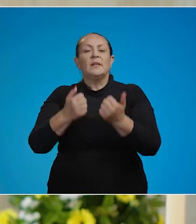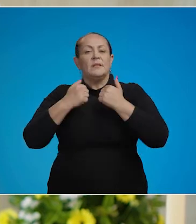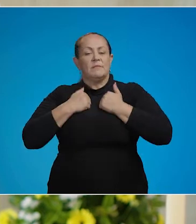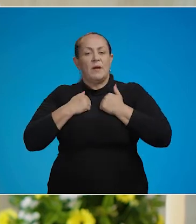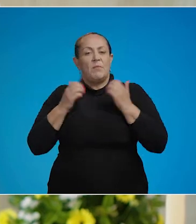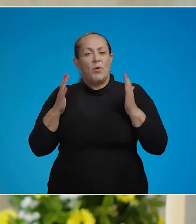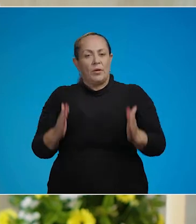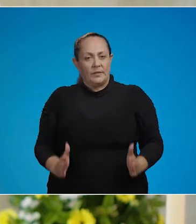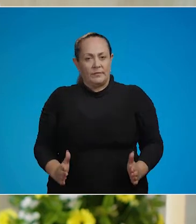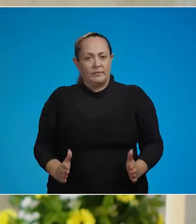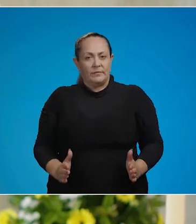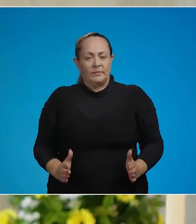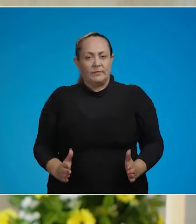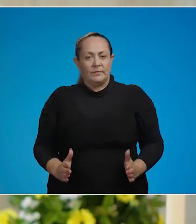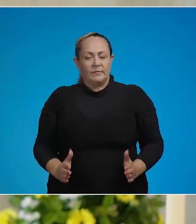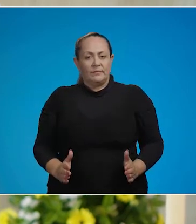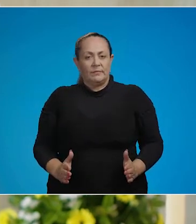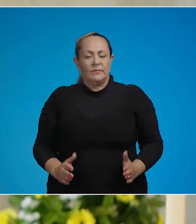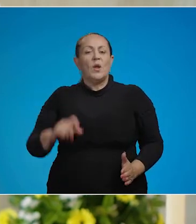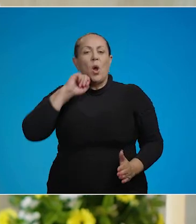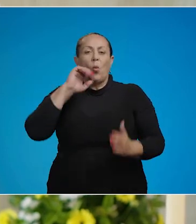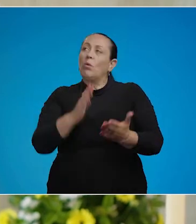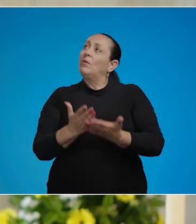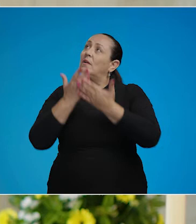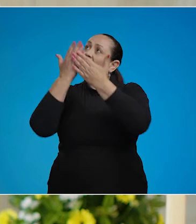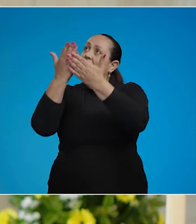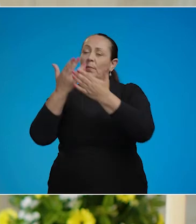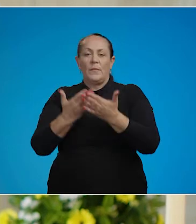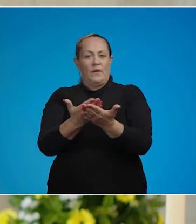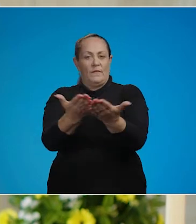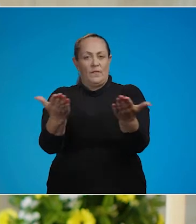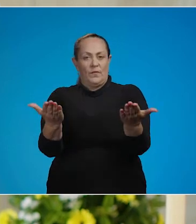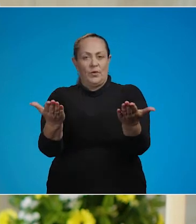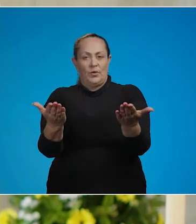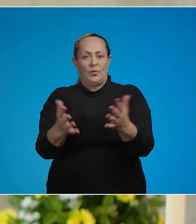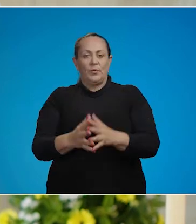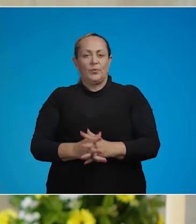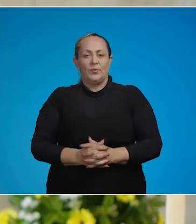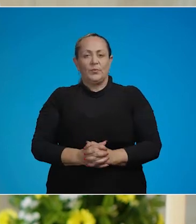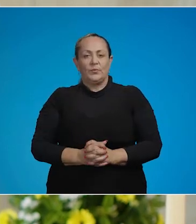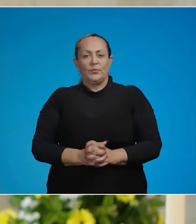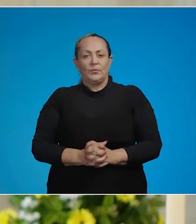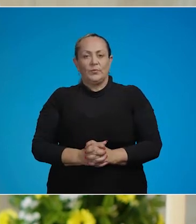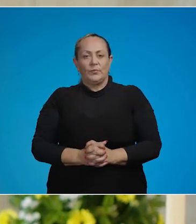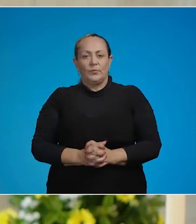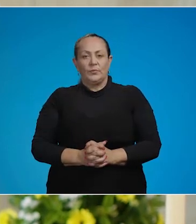my body which will be given up for you